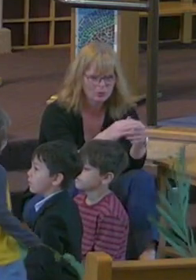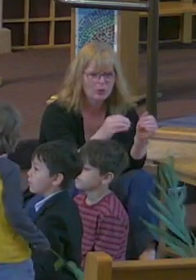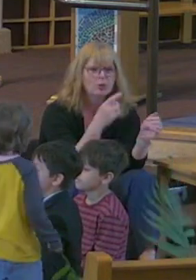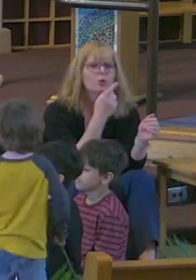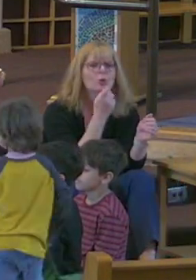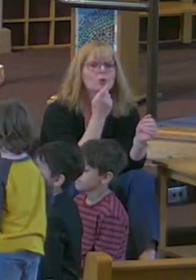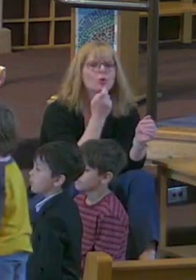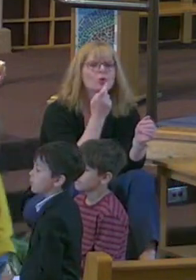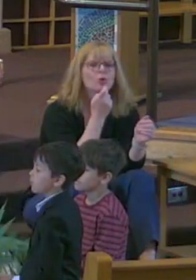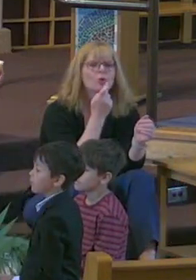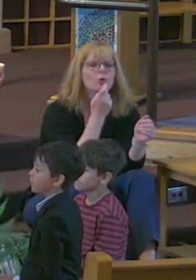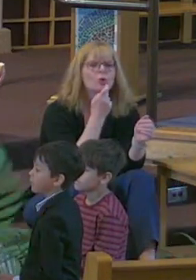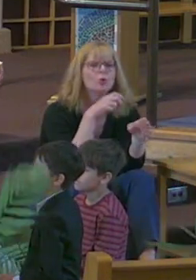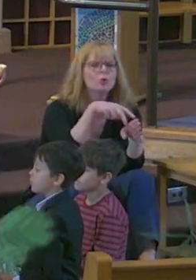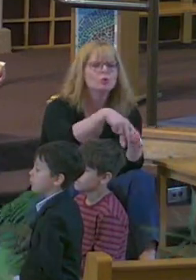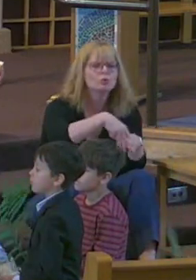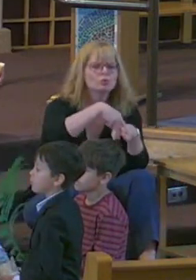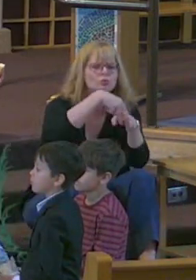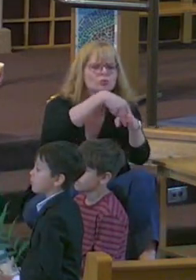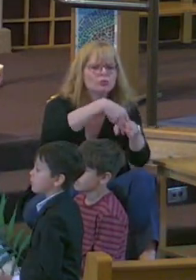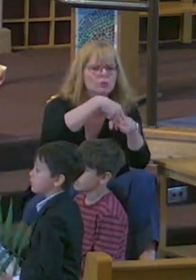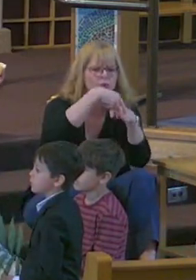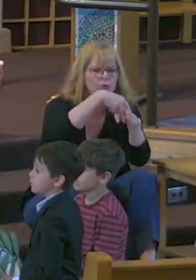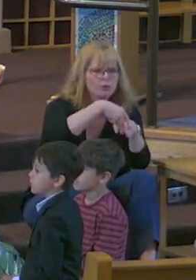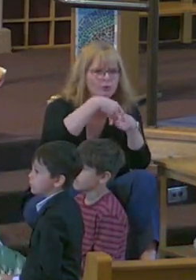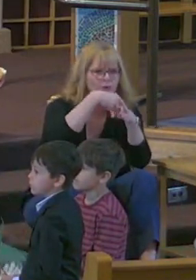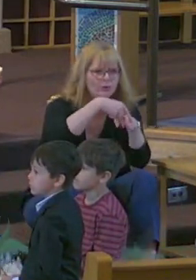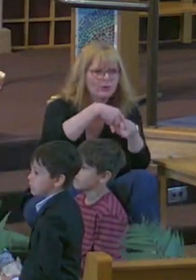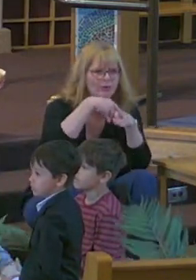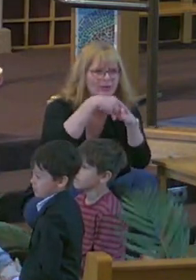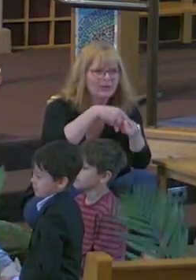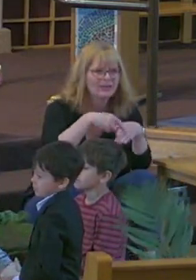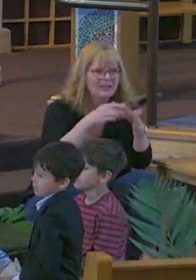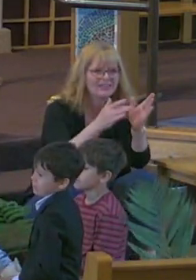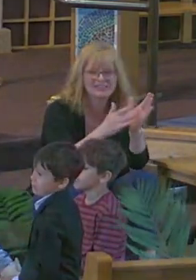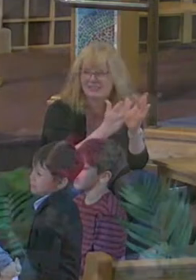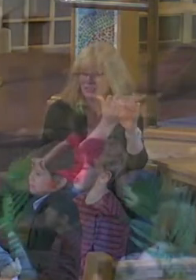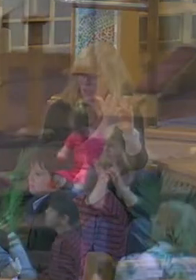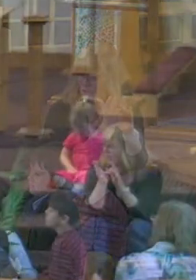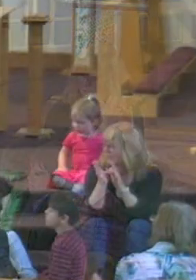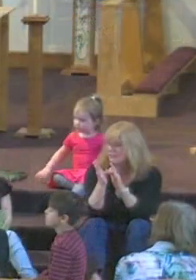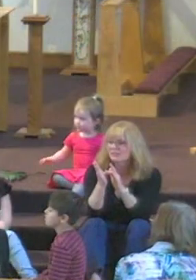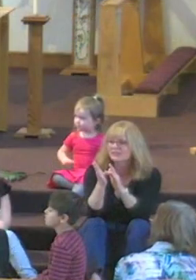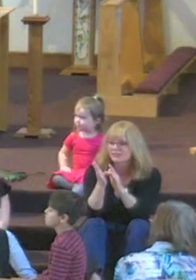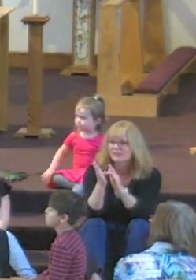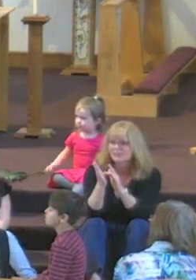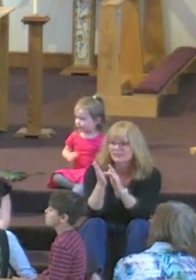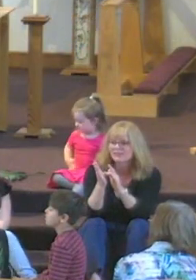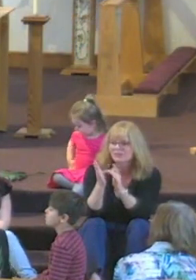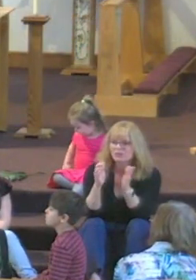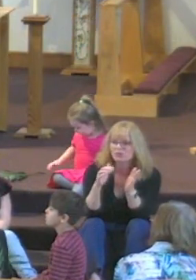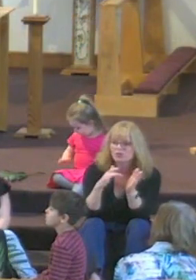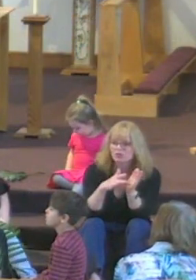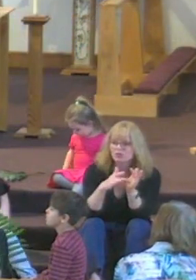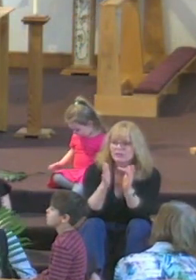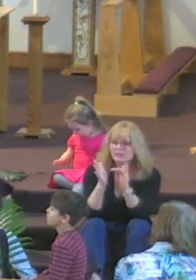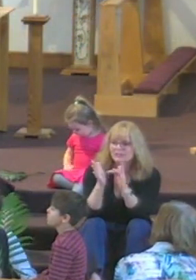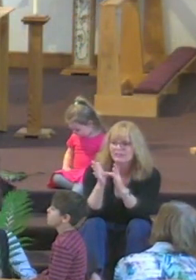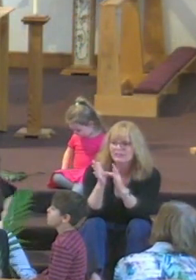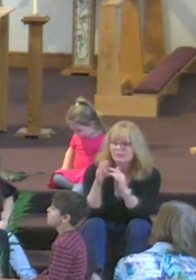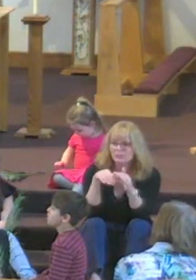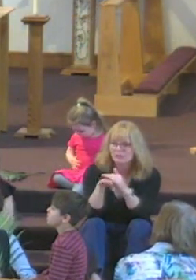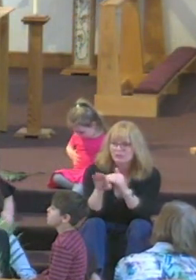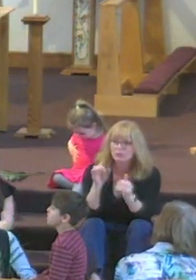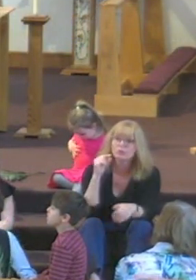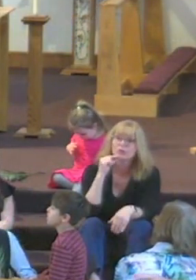on a little old donkey? Jesus rode on a donkey. He rode into that town called San